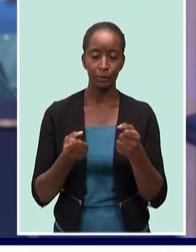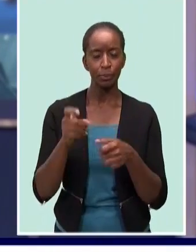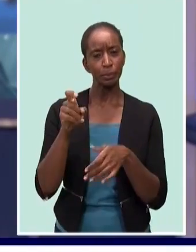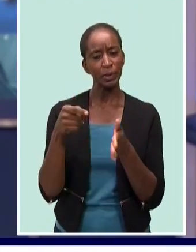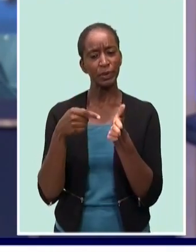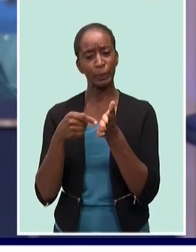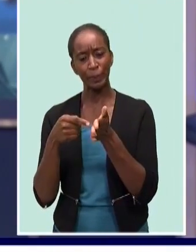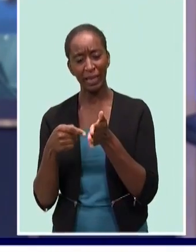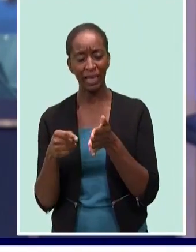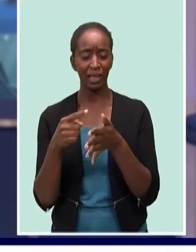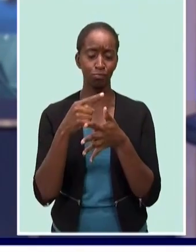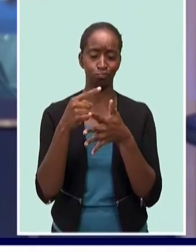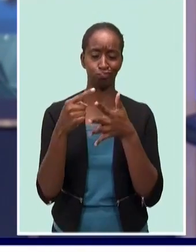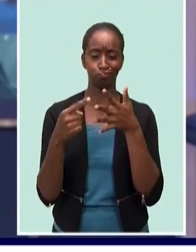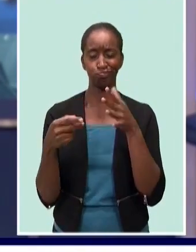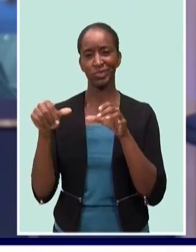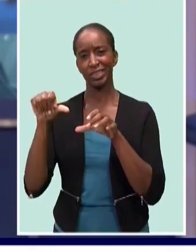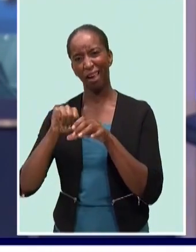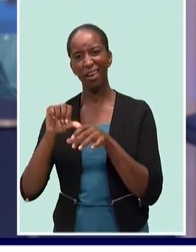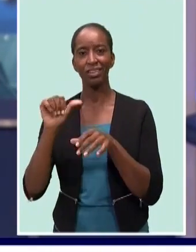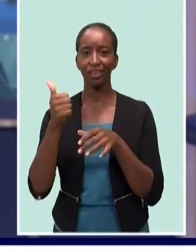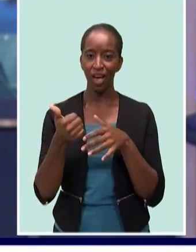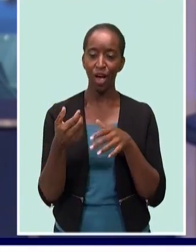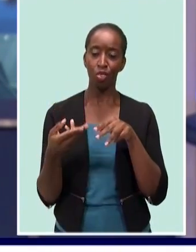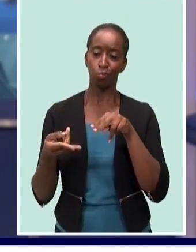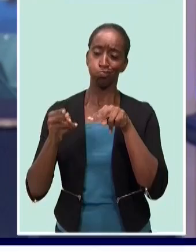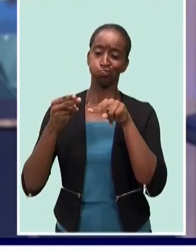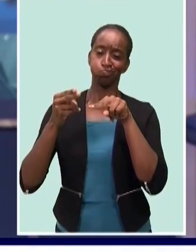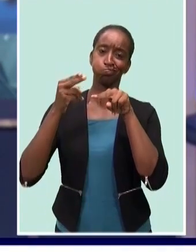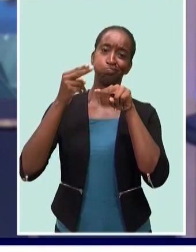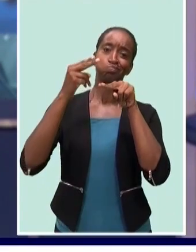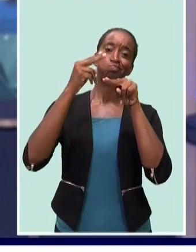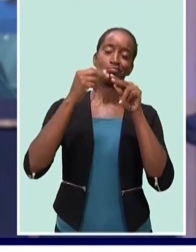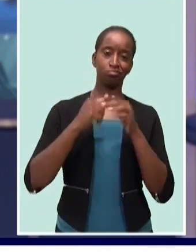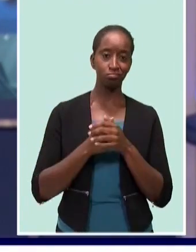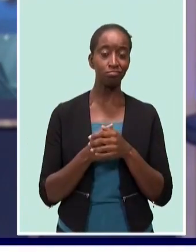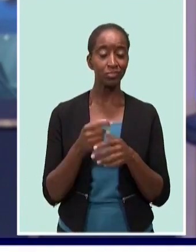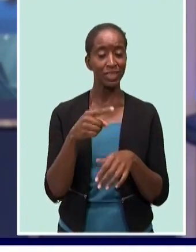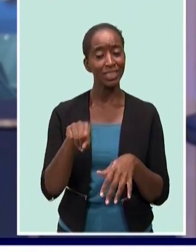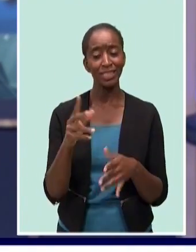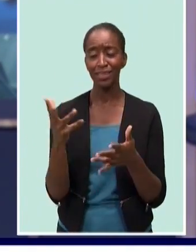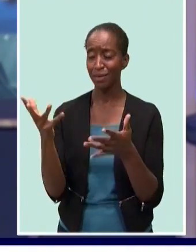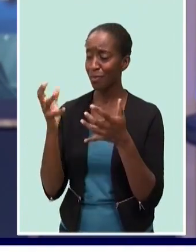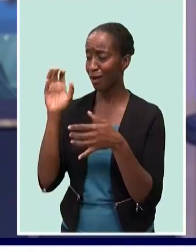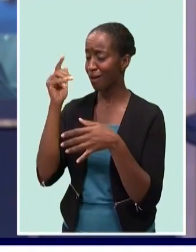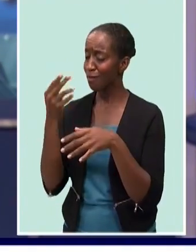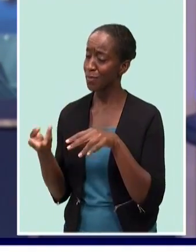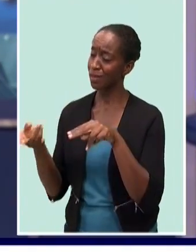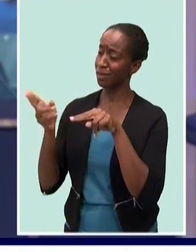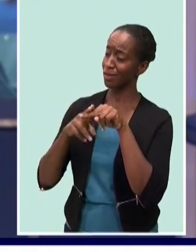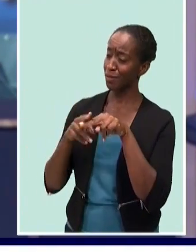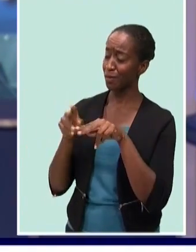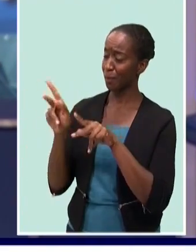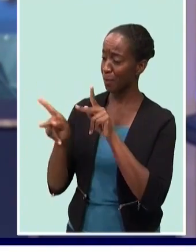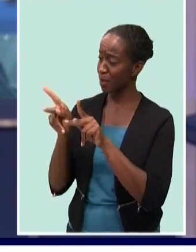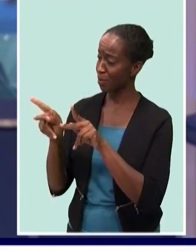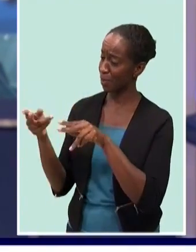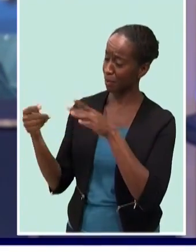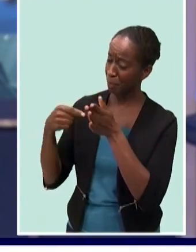Transport, Mark Haynes, says PSV operators have been crying out for this rise in fares for years. He says that this is very